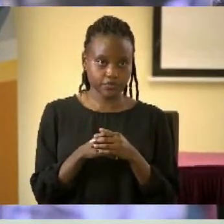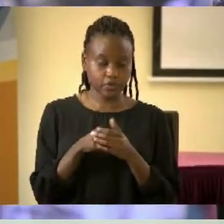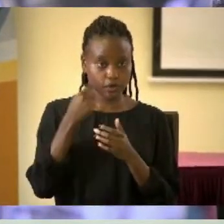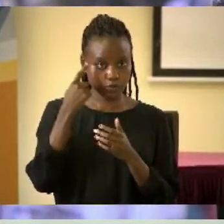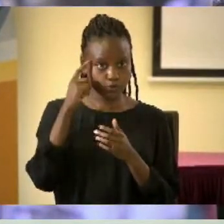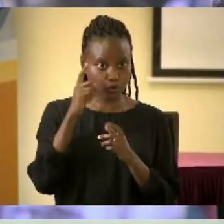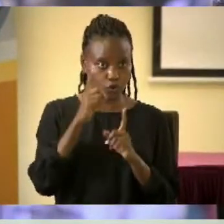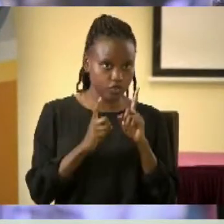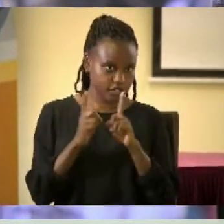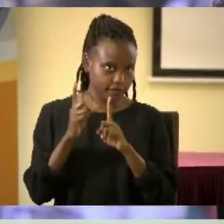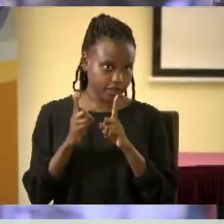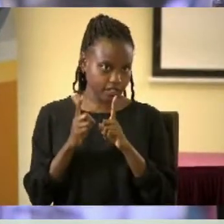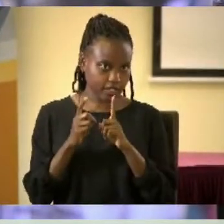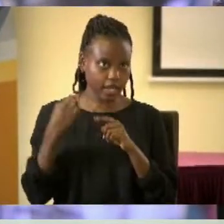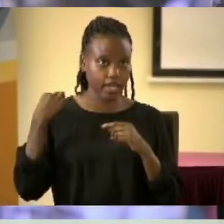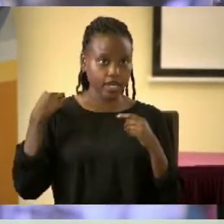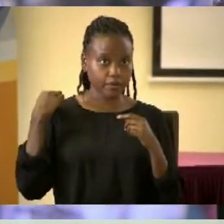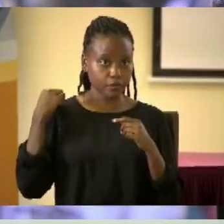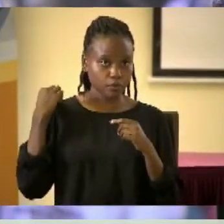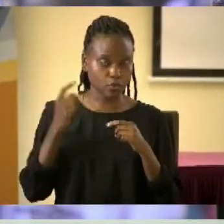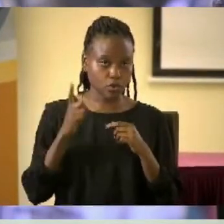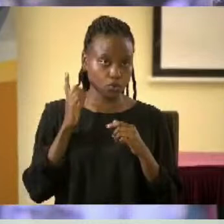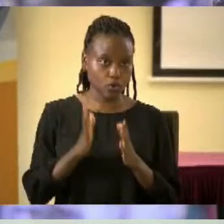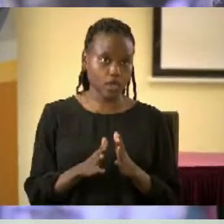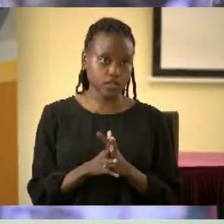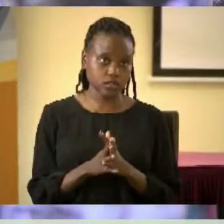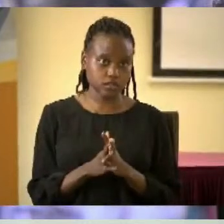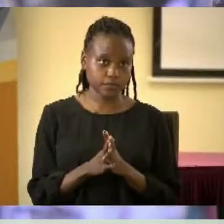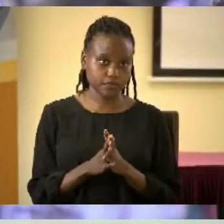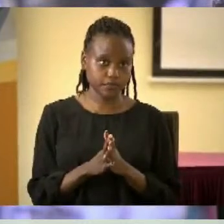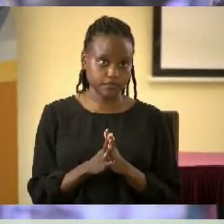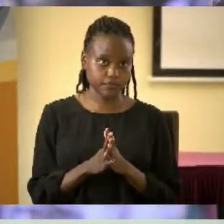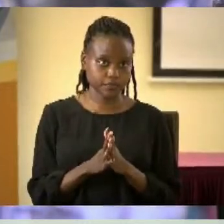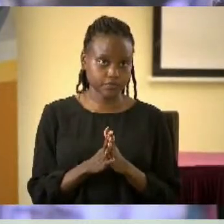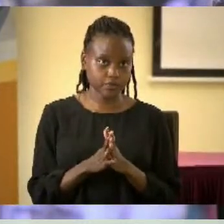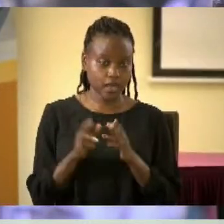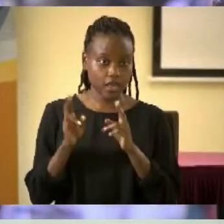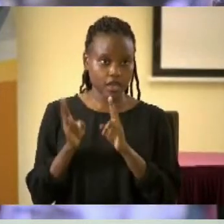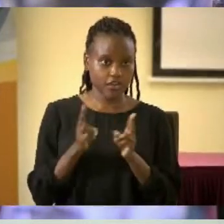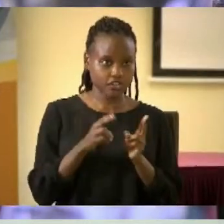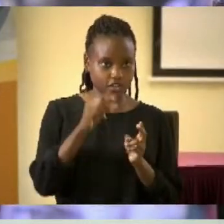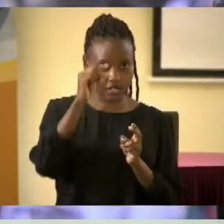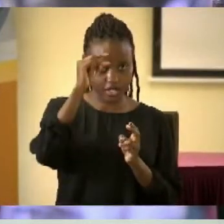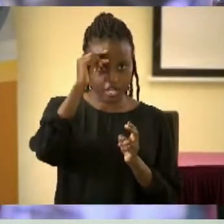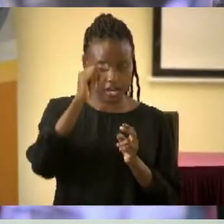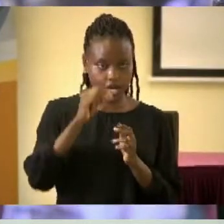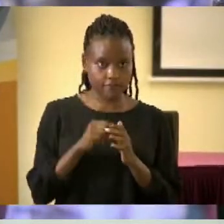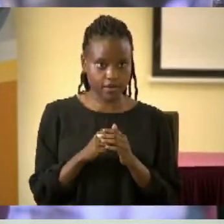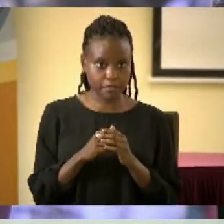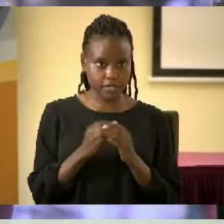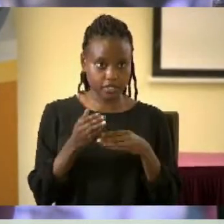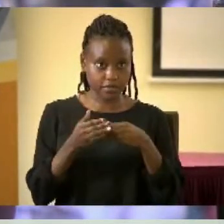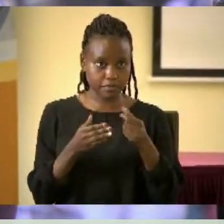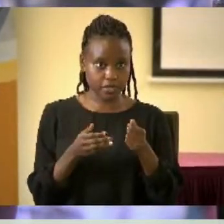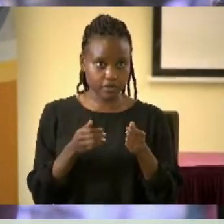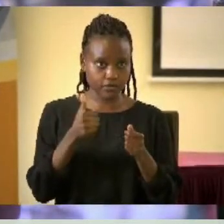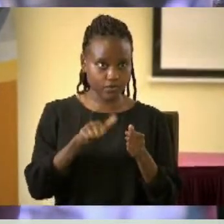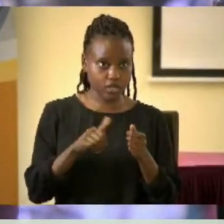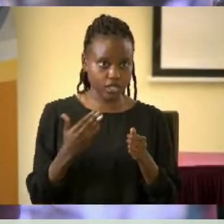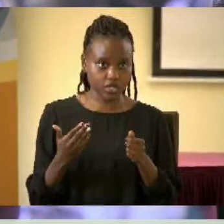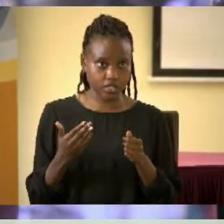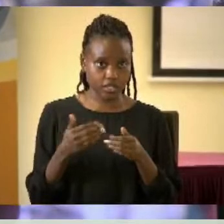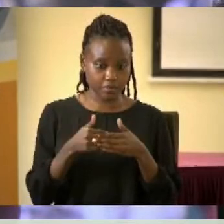for pro bono lawyers. Generally, government does not pay for anything